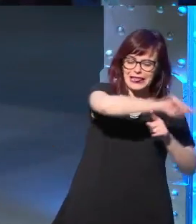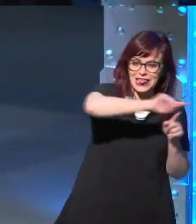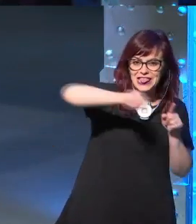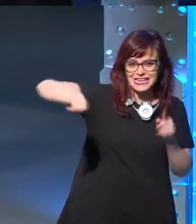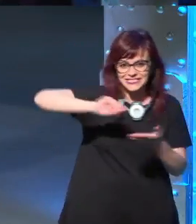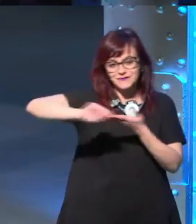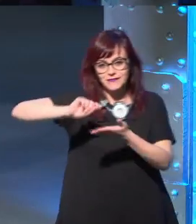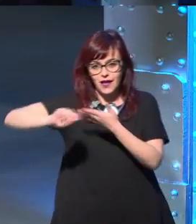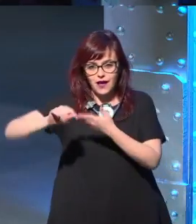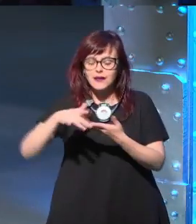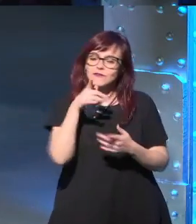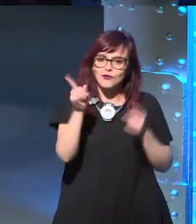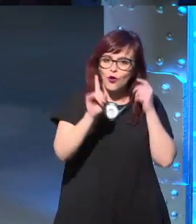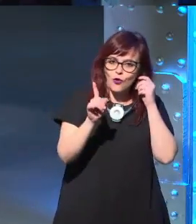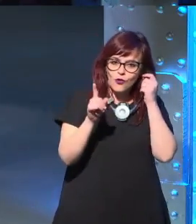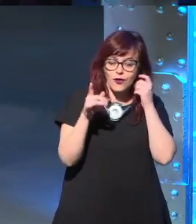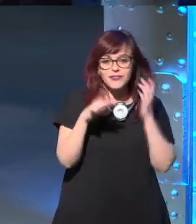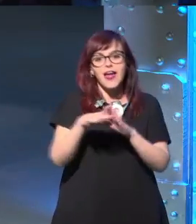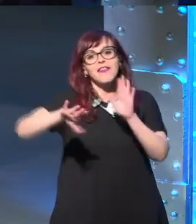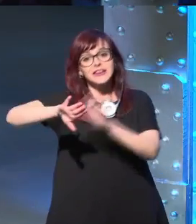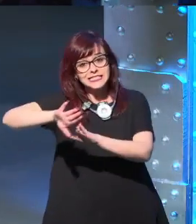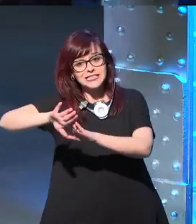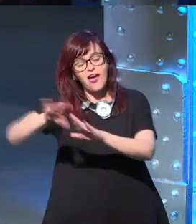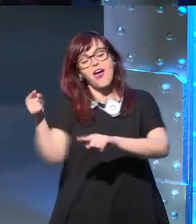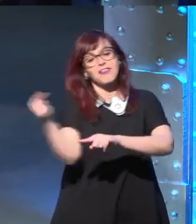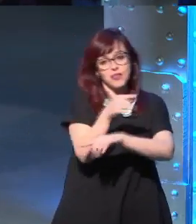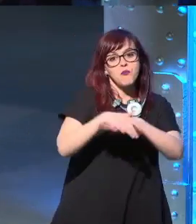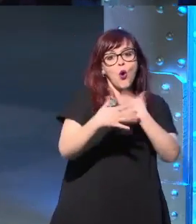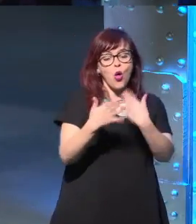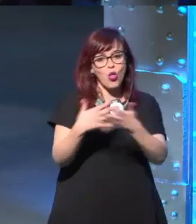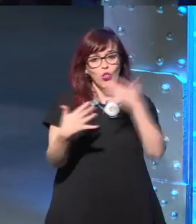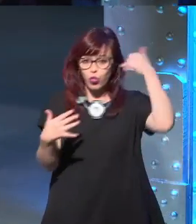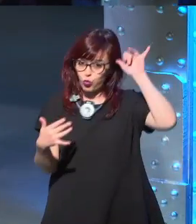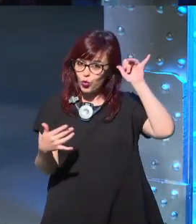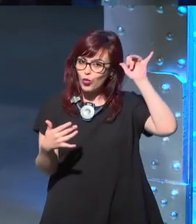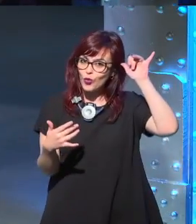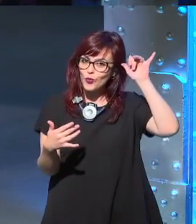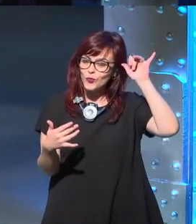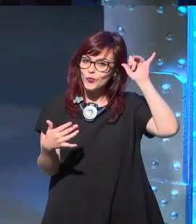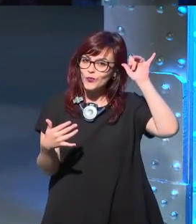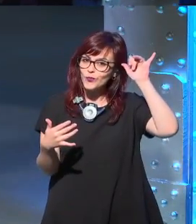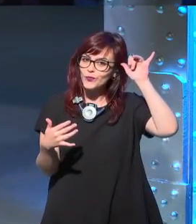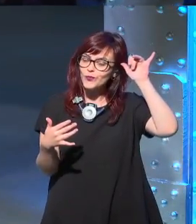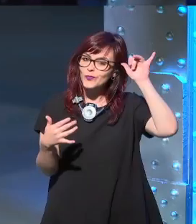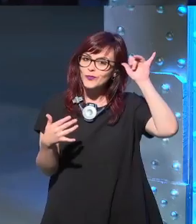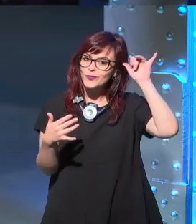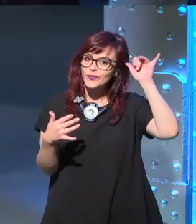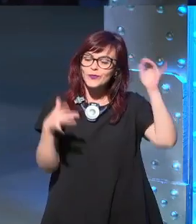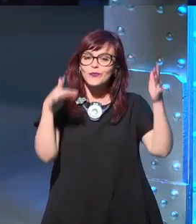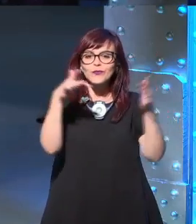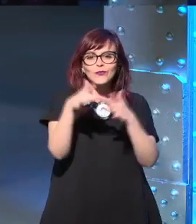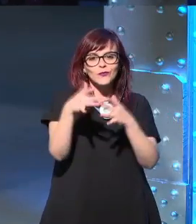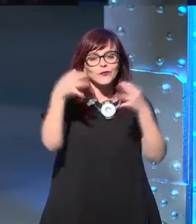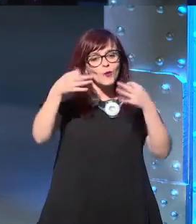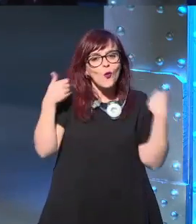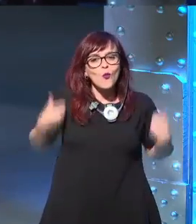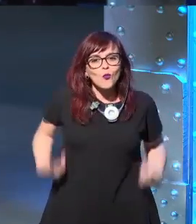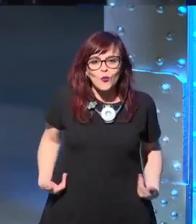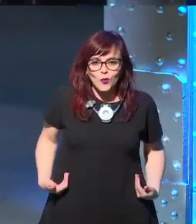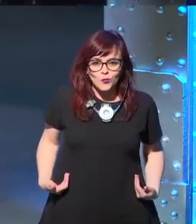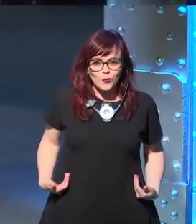right to left, because he's left-handed. Those wonderful, well-proportioned body, that square jaw, and